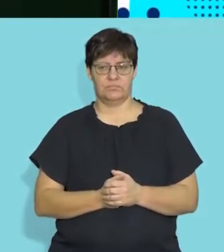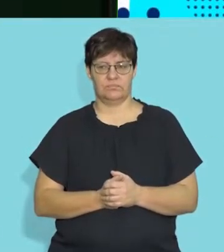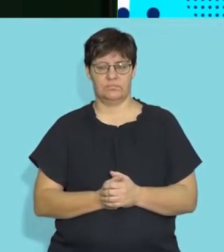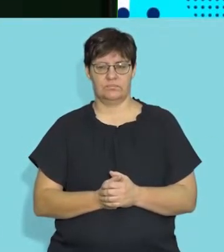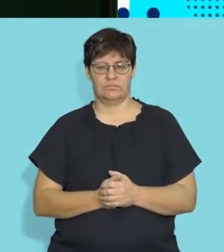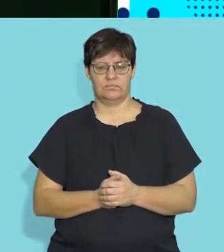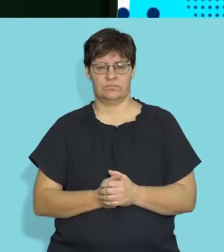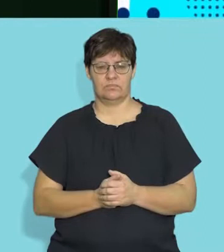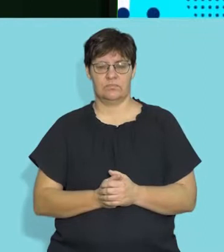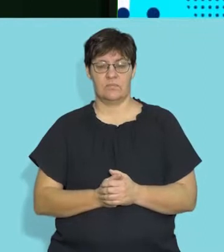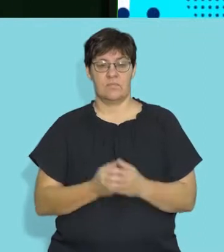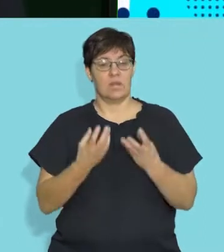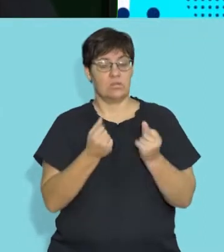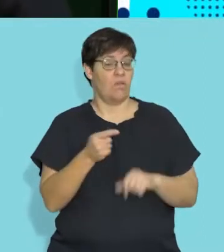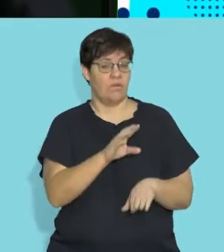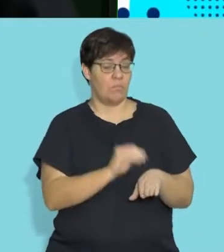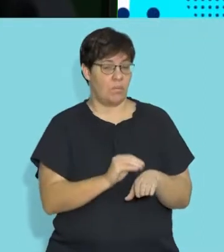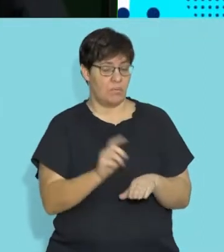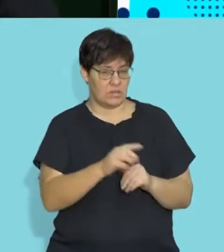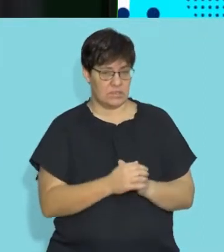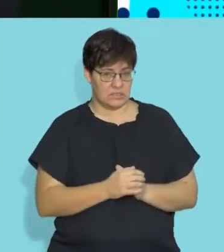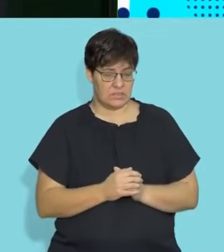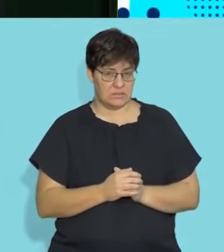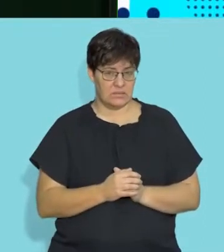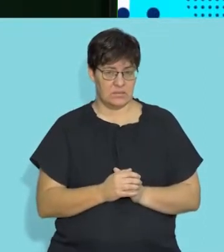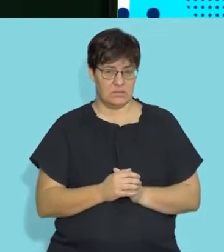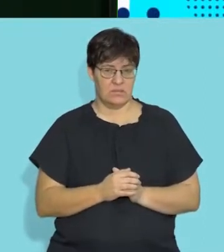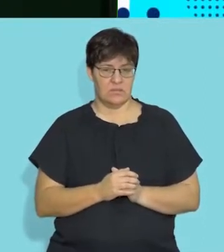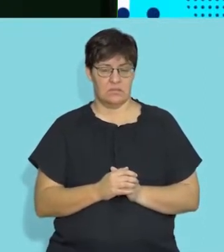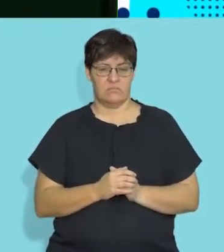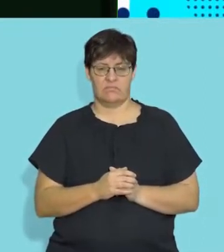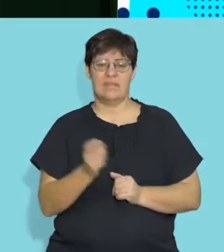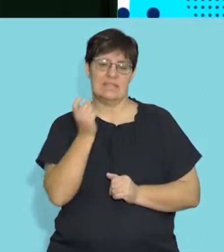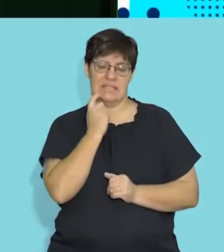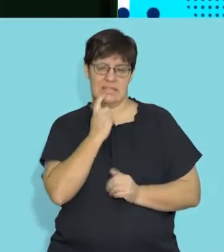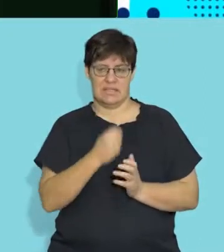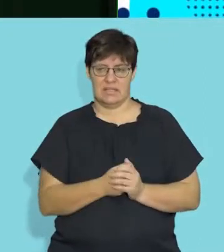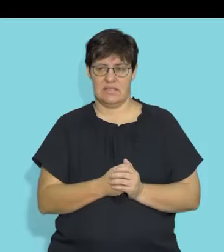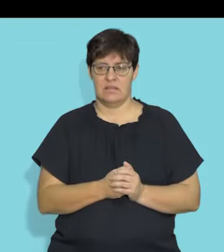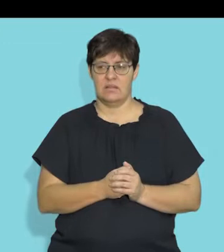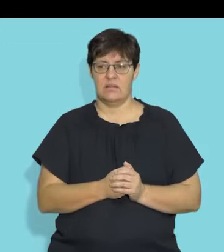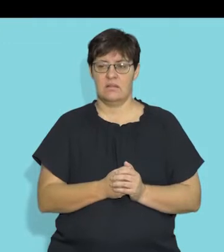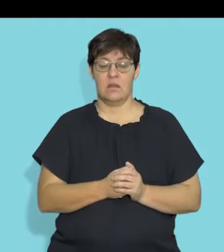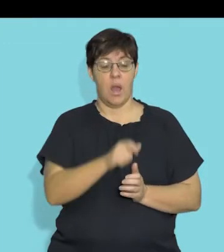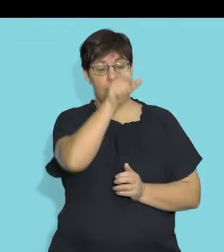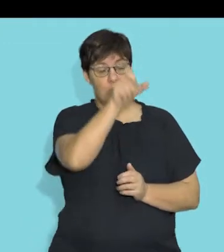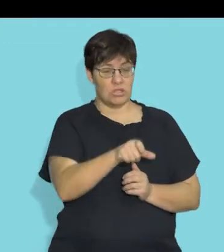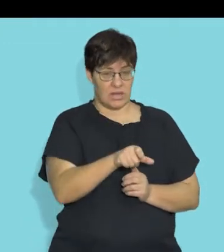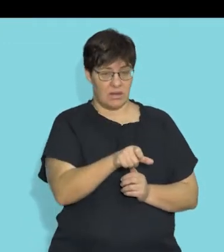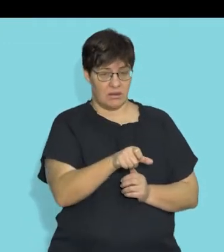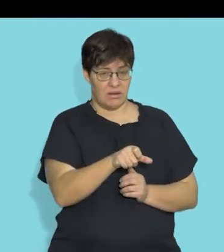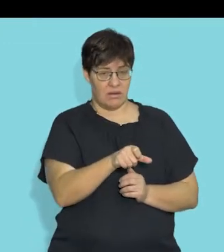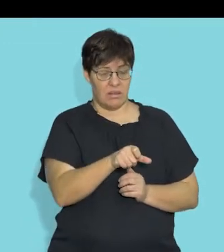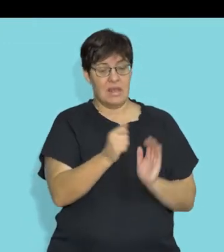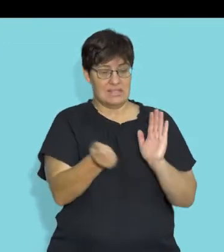what's the solution to the problem? How do we solve the problem? Very simple. We pay the salesperson a commission